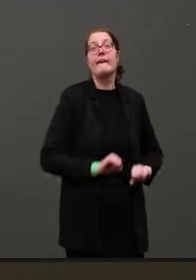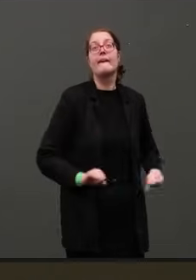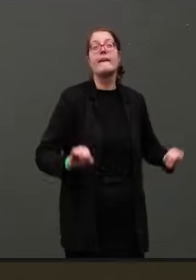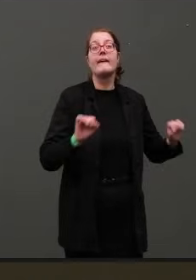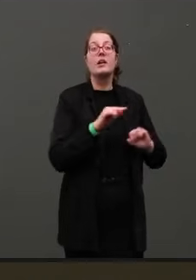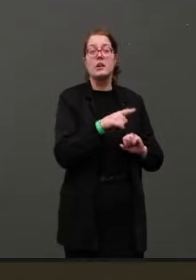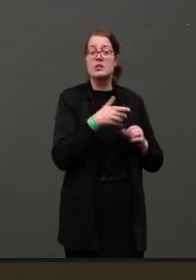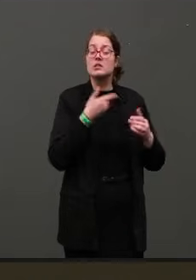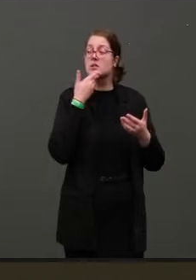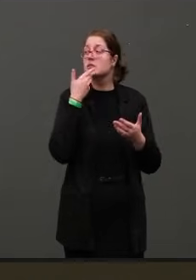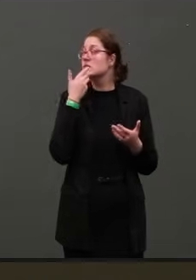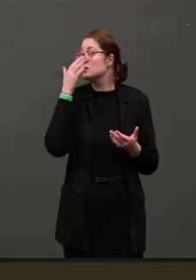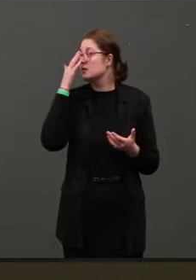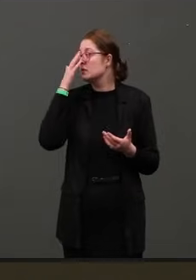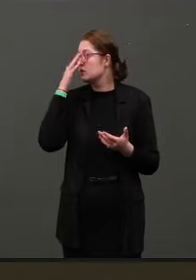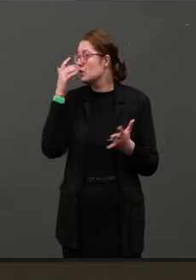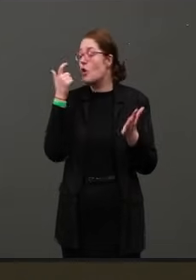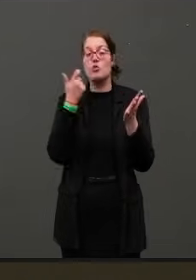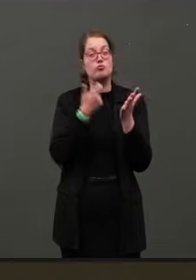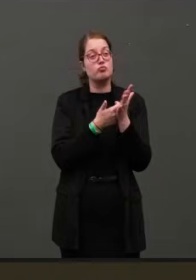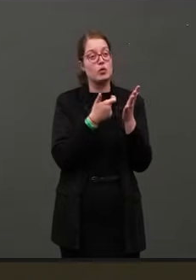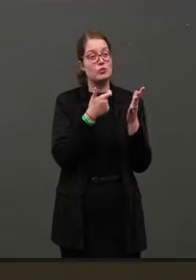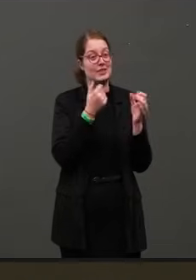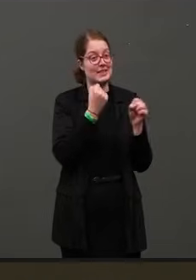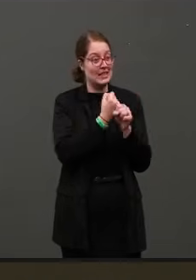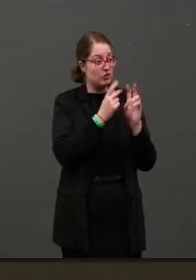Dead, is still about them. It still applies.